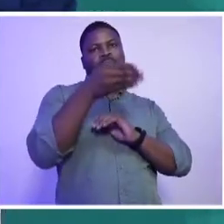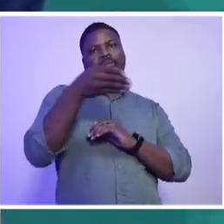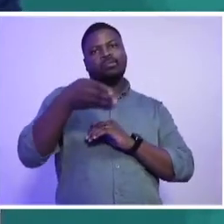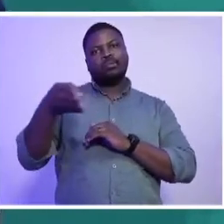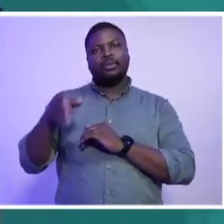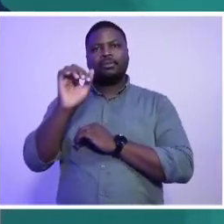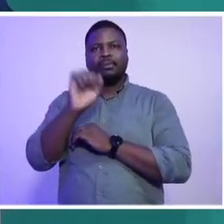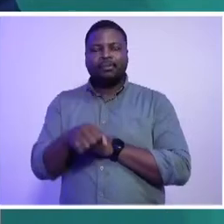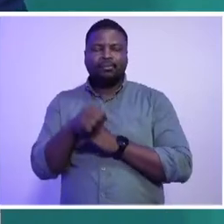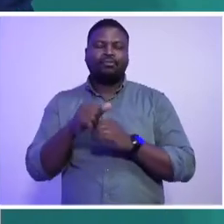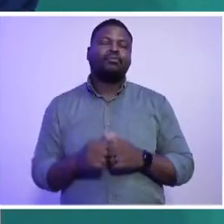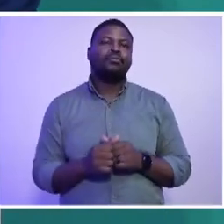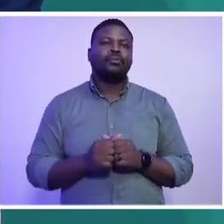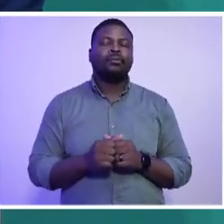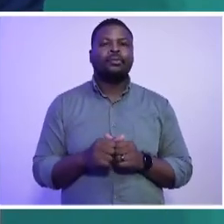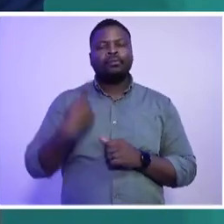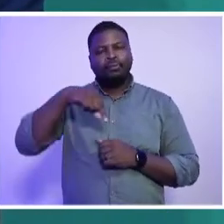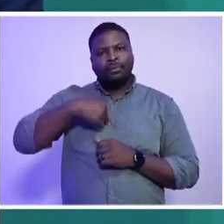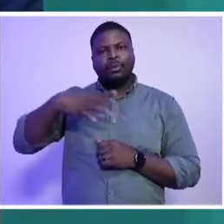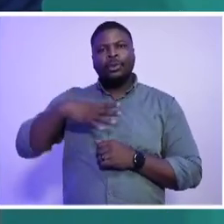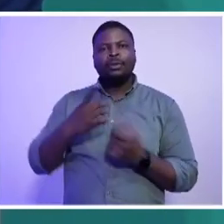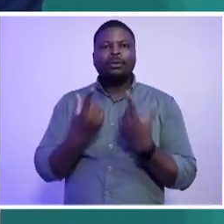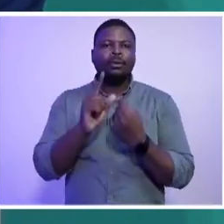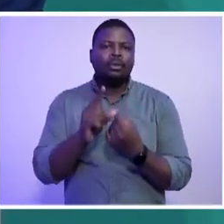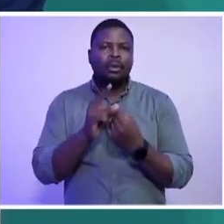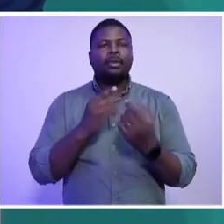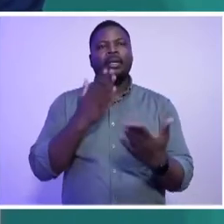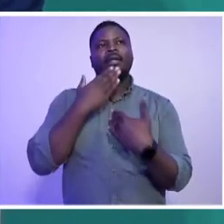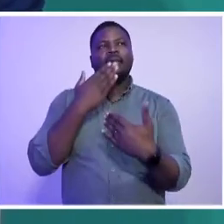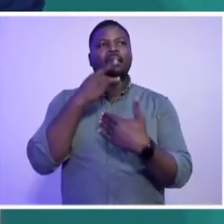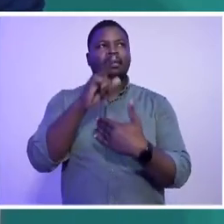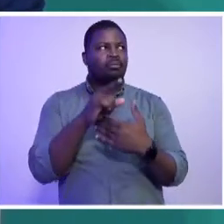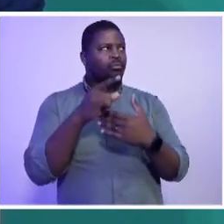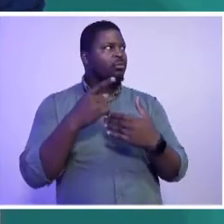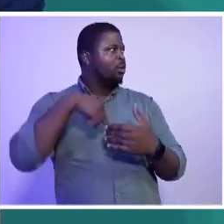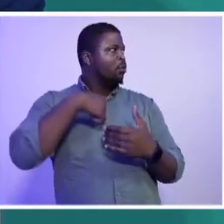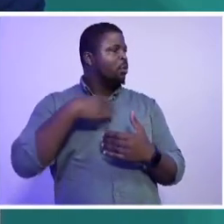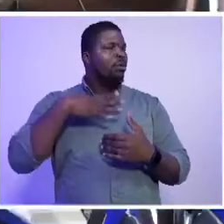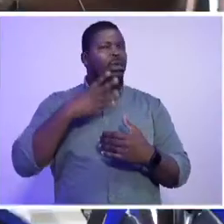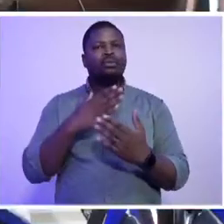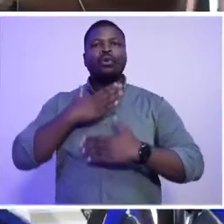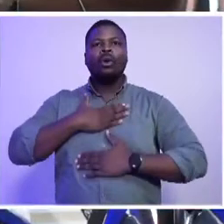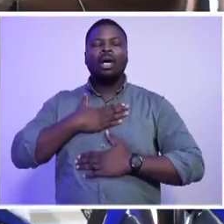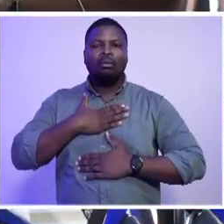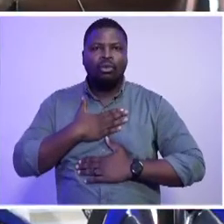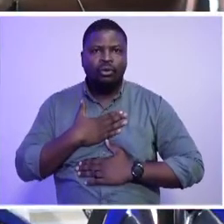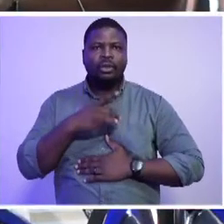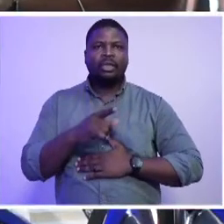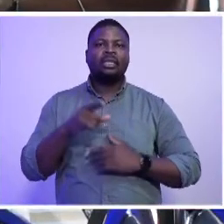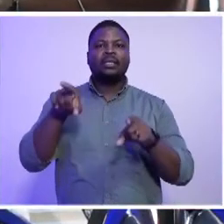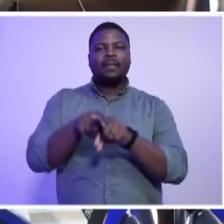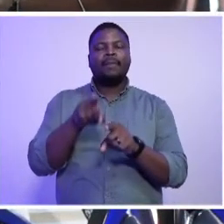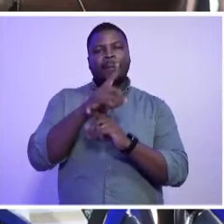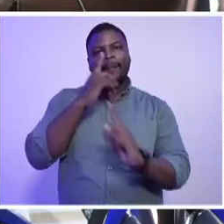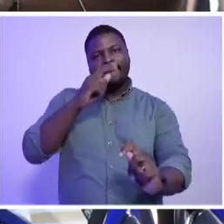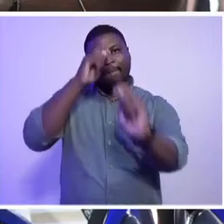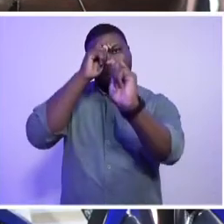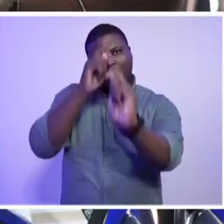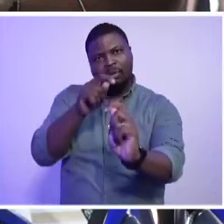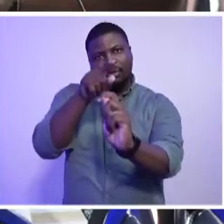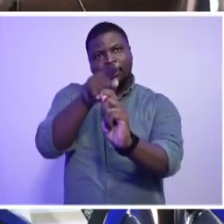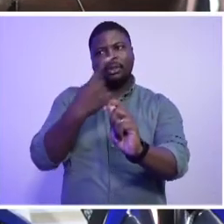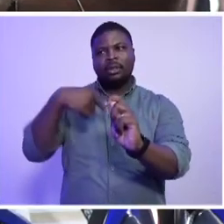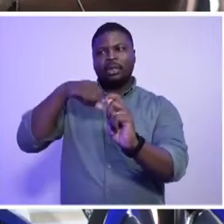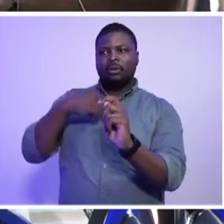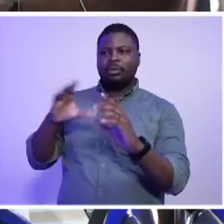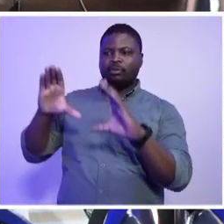joining us. We would like to also, I would like to take the opportunity to acknowledge some of the industry